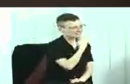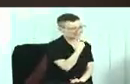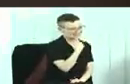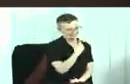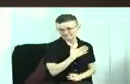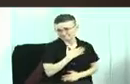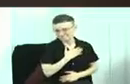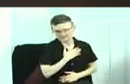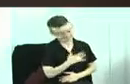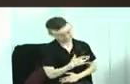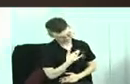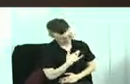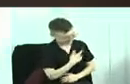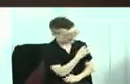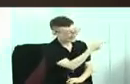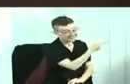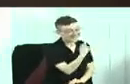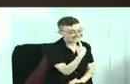profound and prophetic thing,